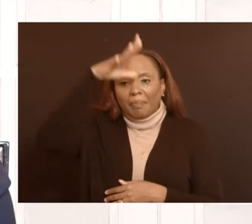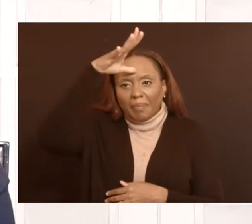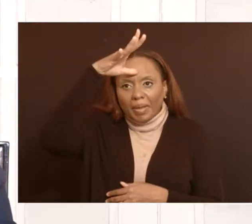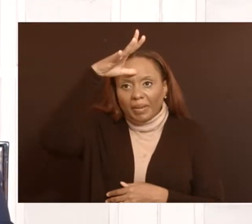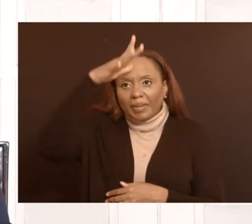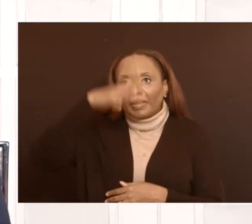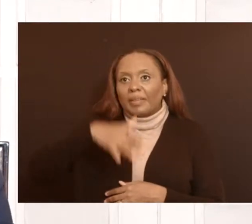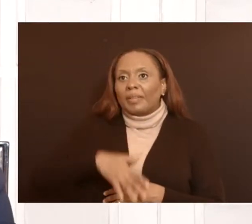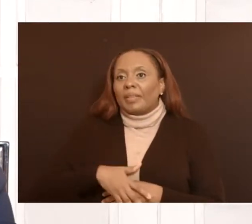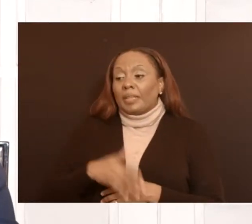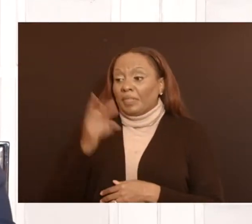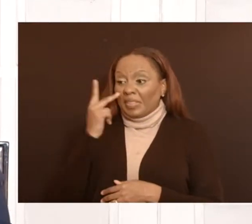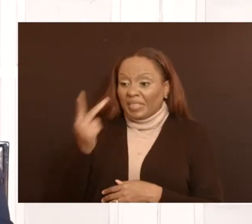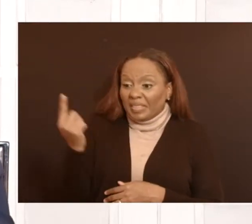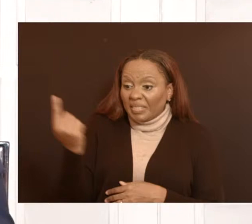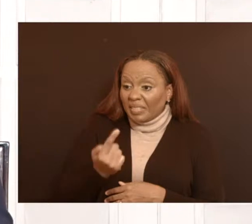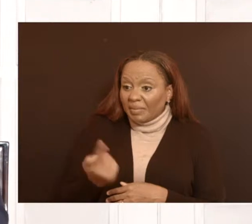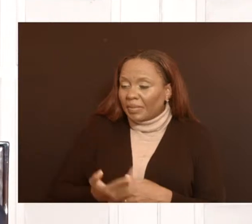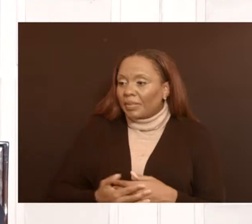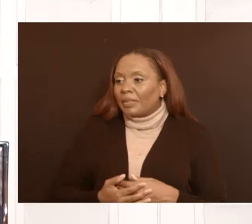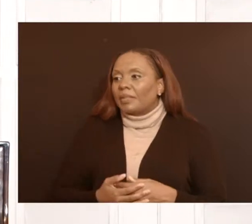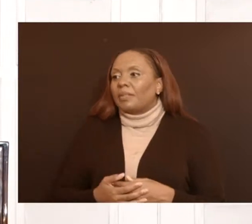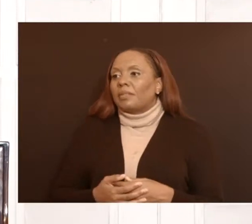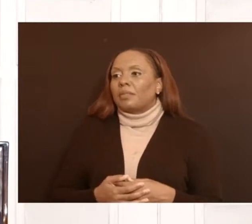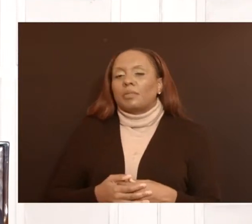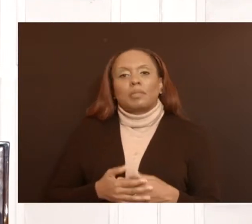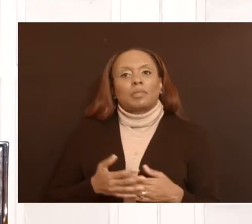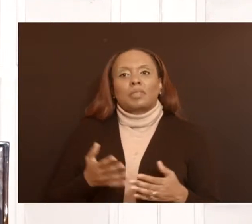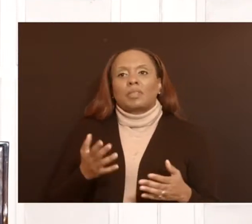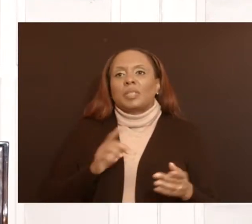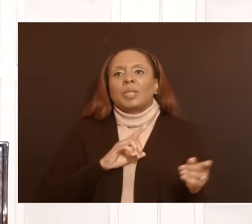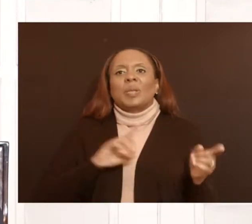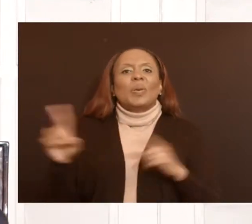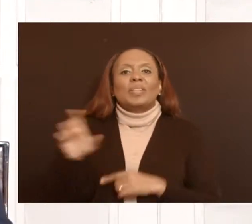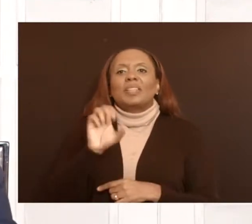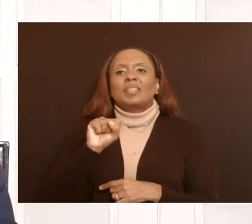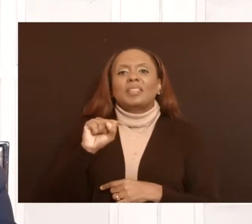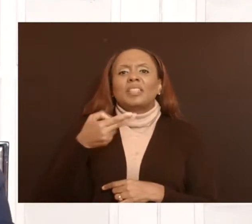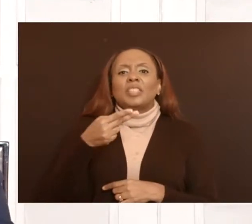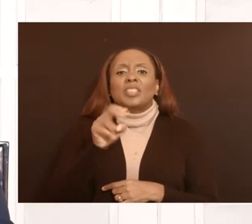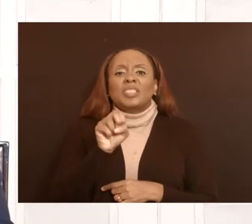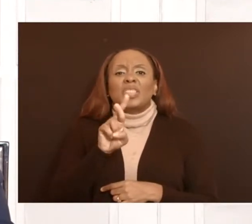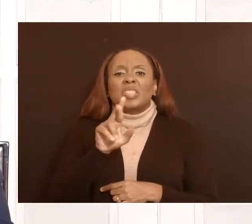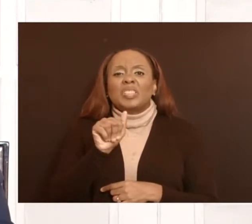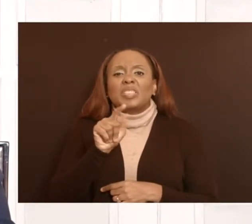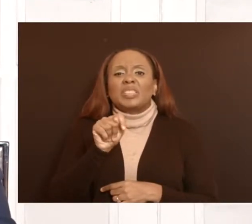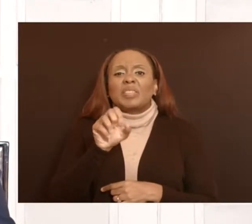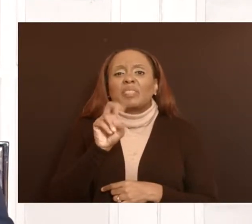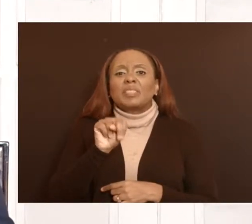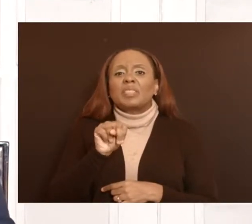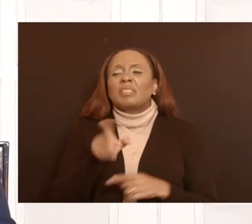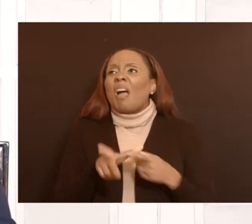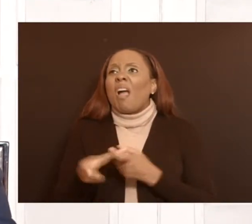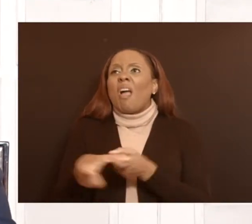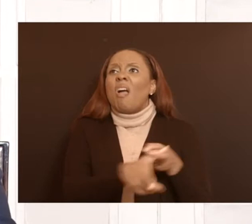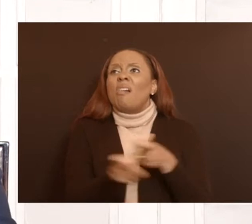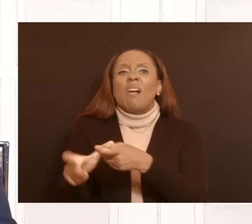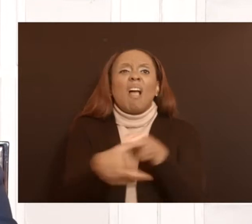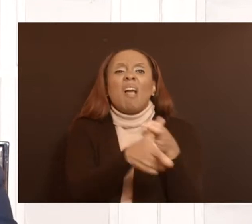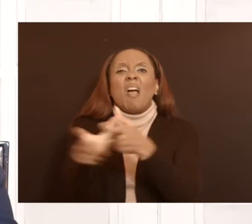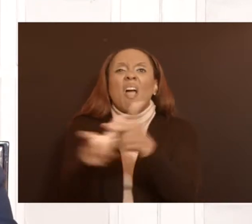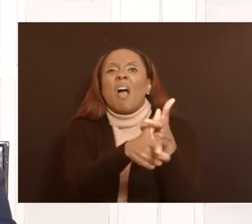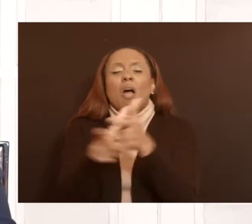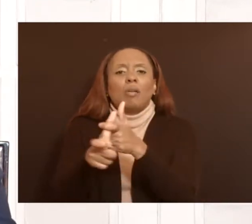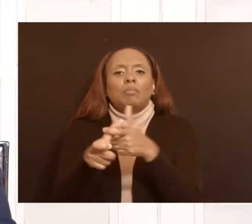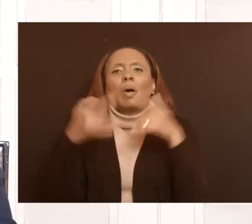seeing their kid doing something, to you who let your child go to Sheraton and run around, without a mask, to you guys who catch the